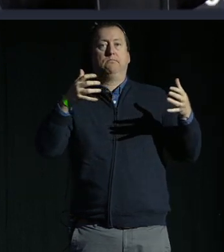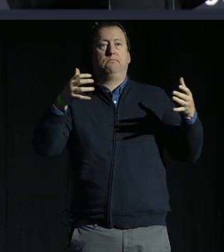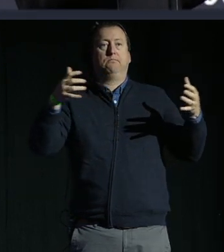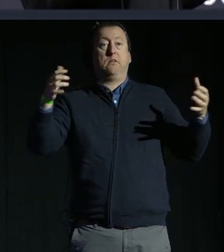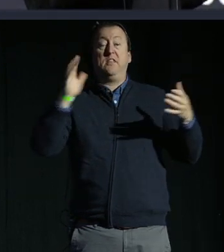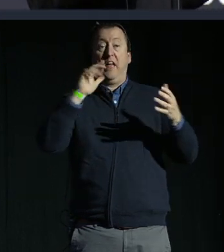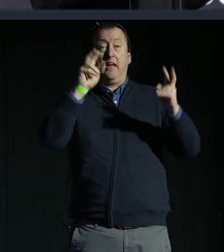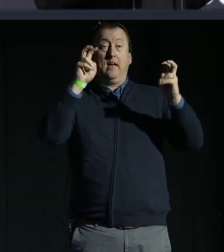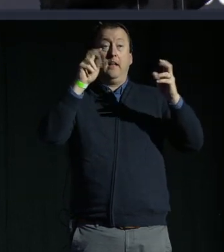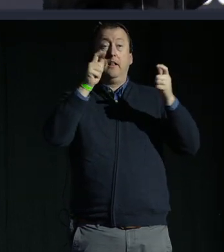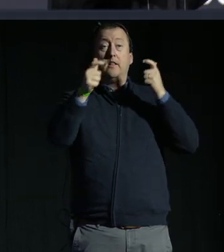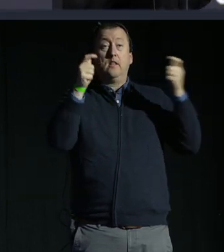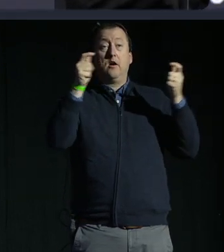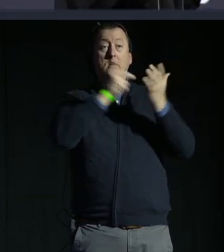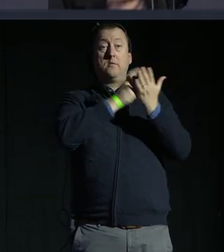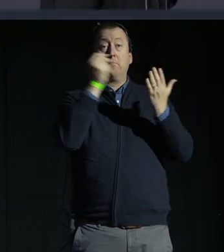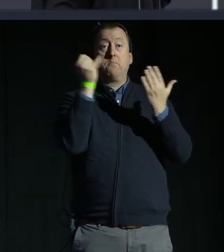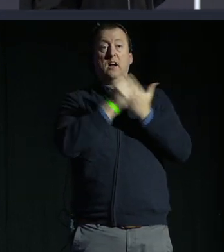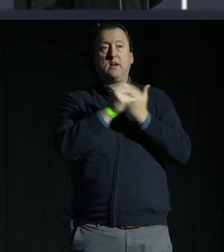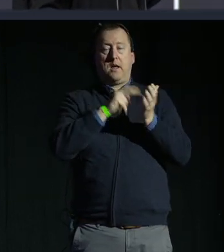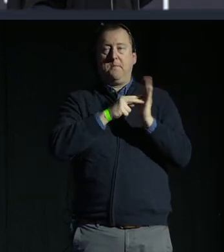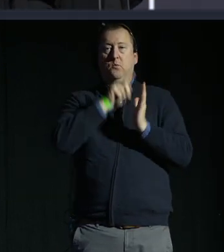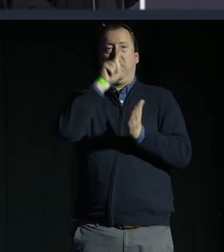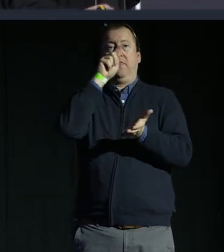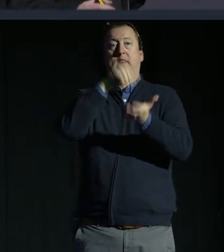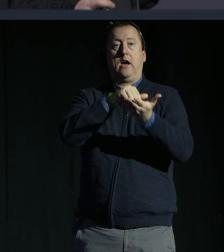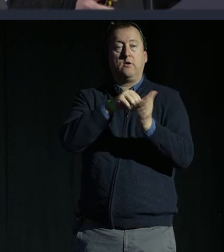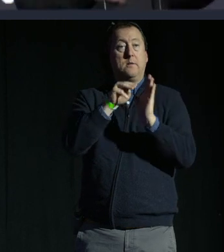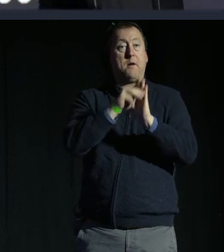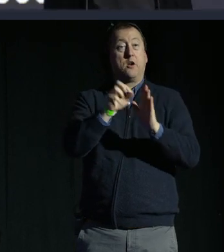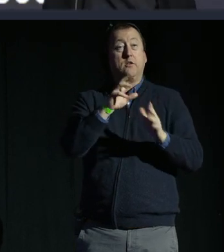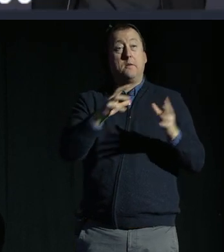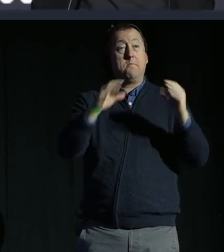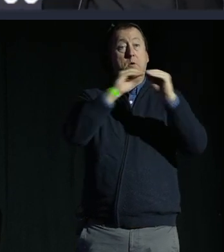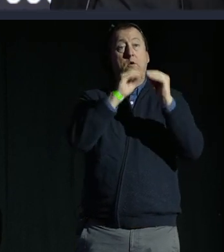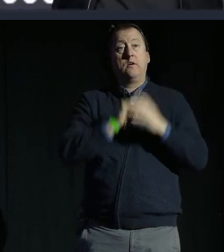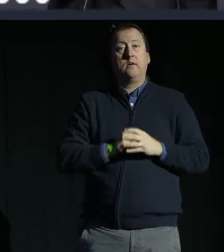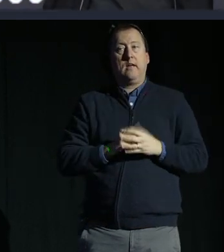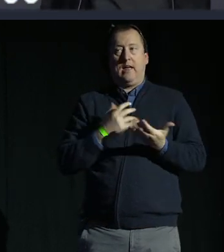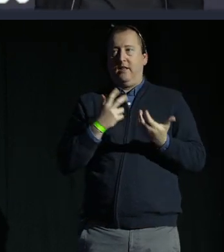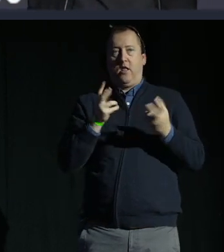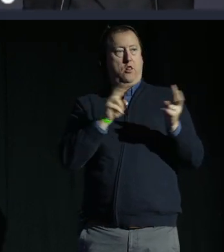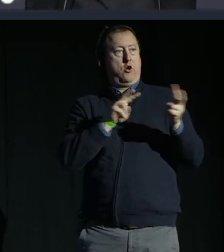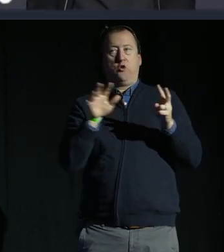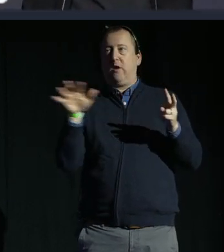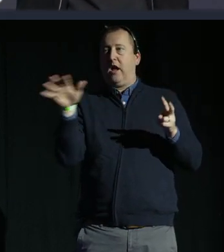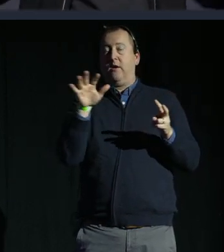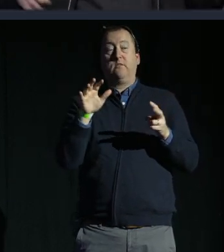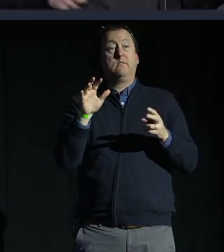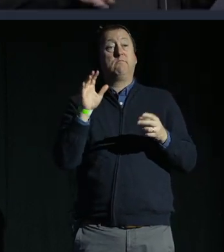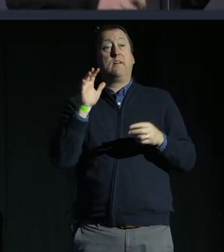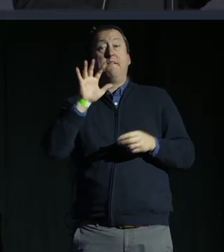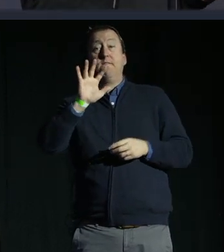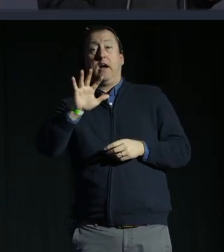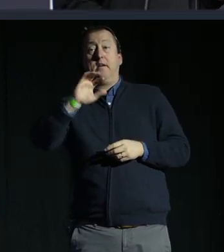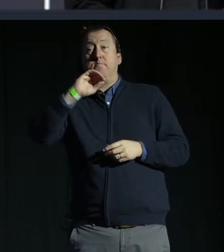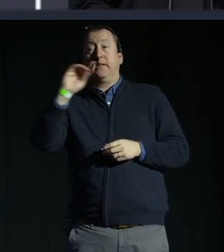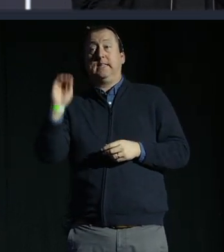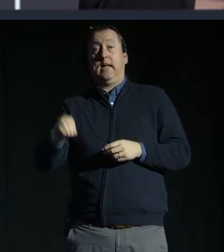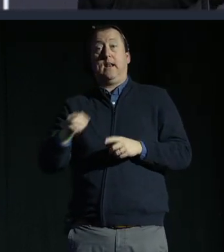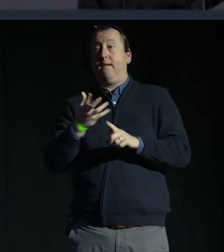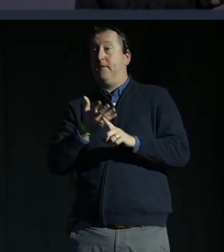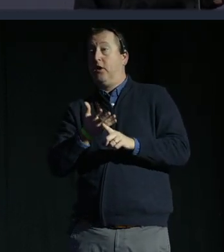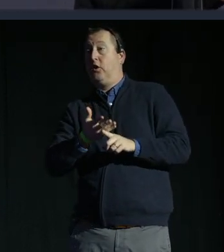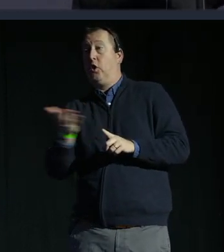large project is 1,000 models or more. And look around, 5% of you work in projects